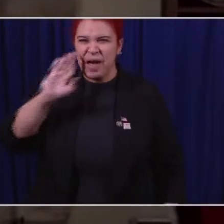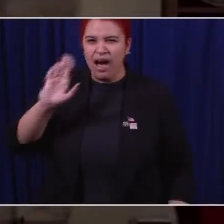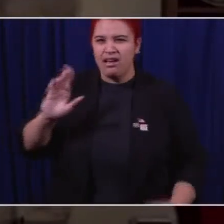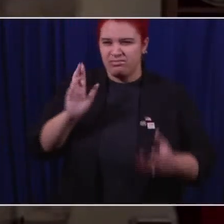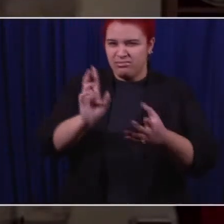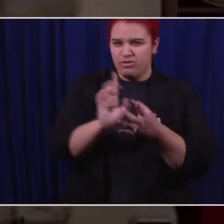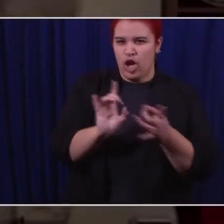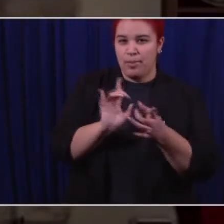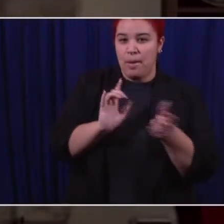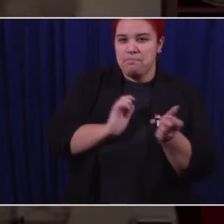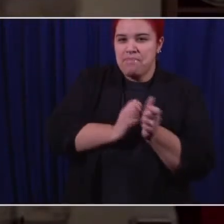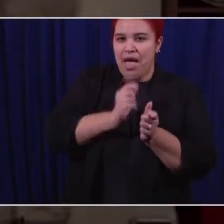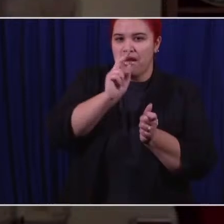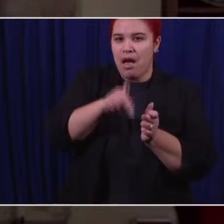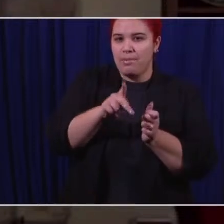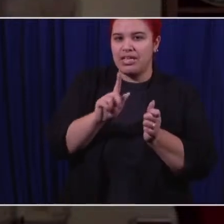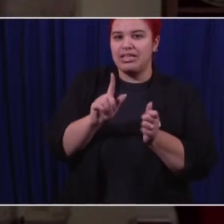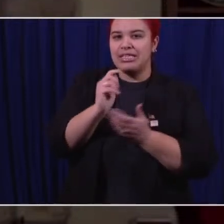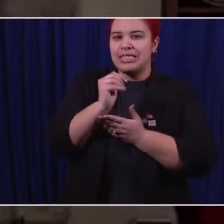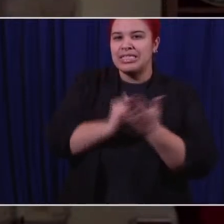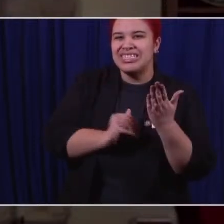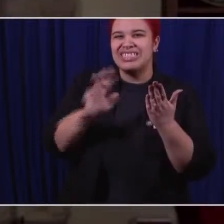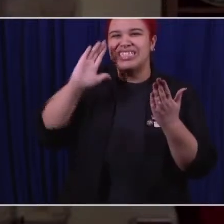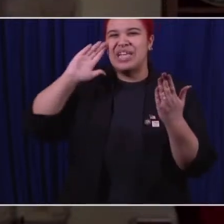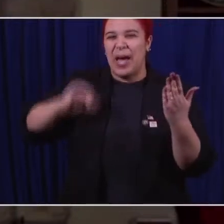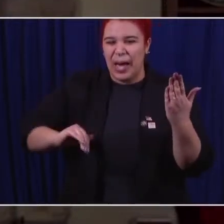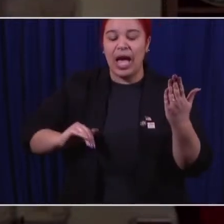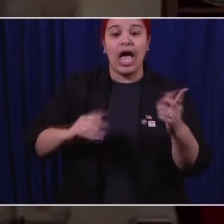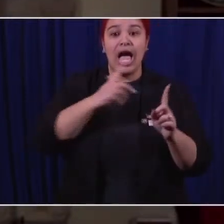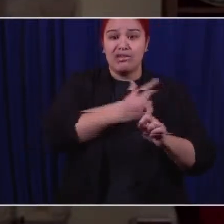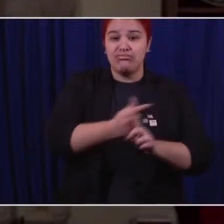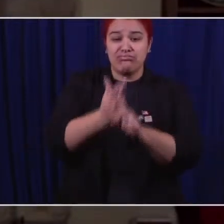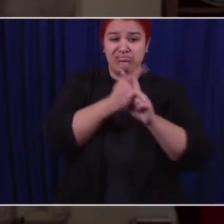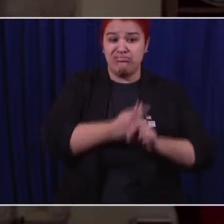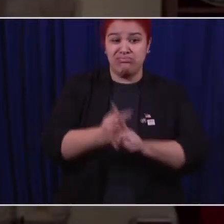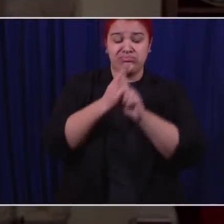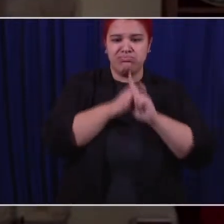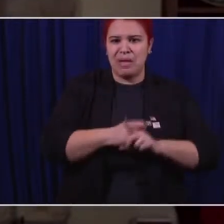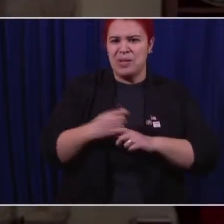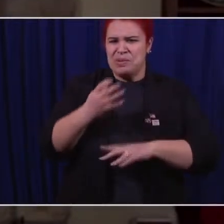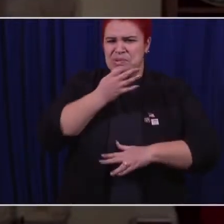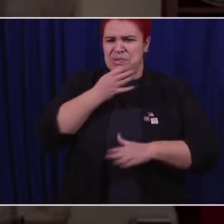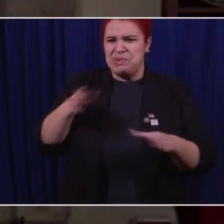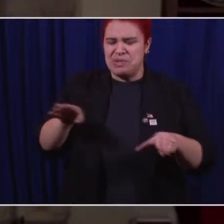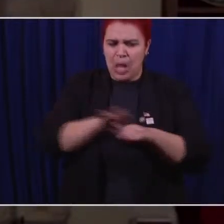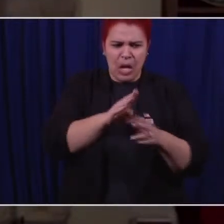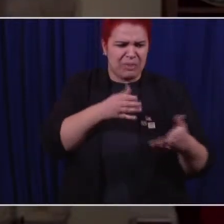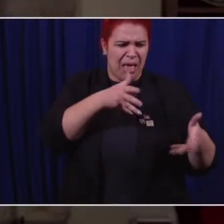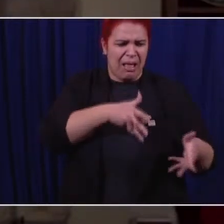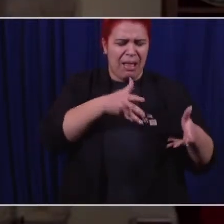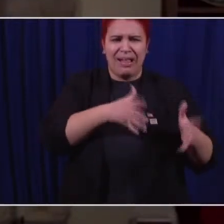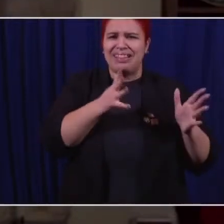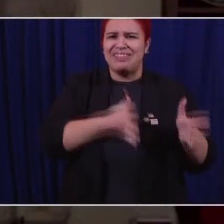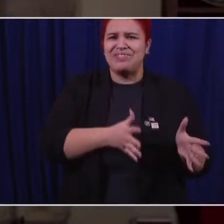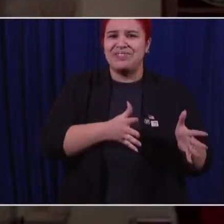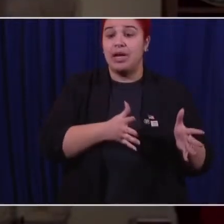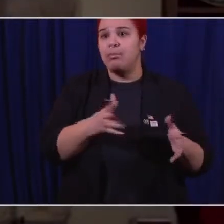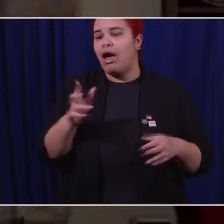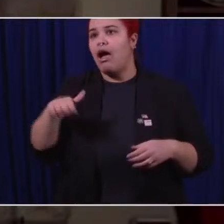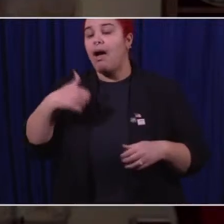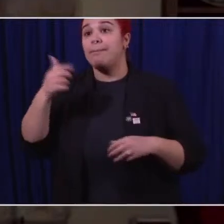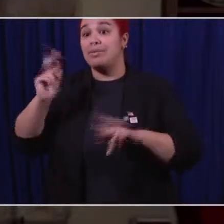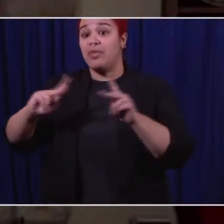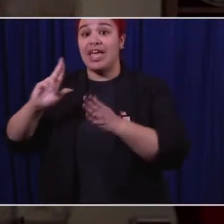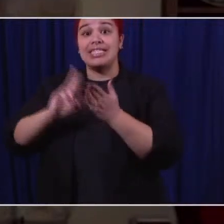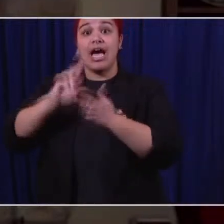may go to waste when you get to the end of a shift or maybe the end of the day at a vaccination clinic, and not everyone has shown up.